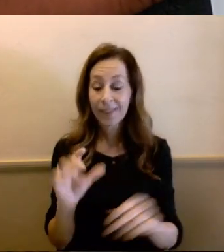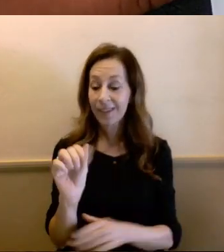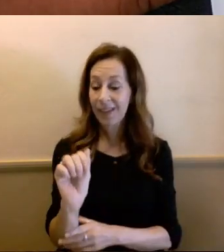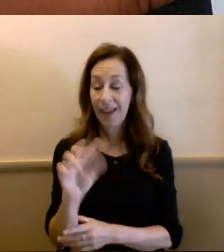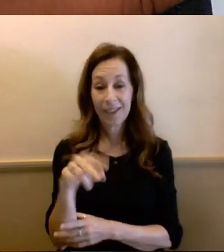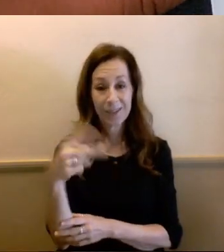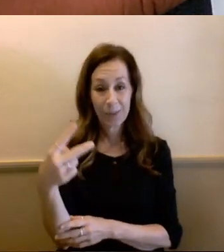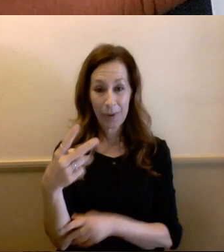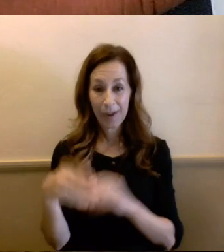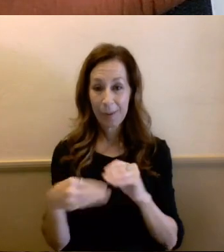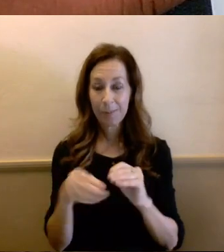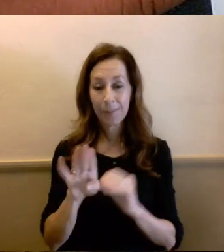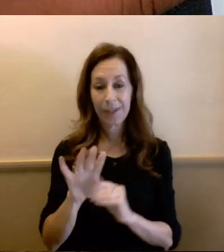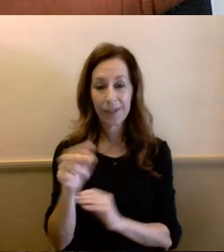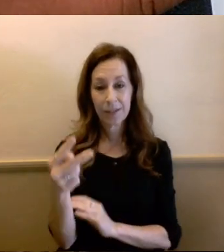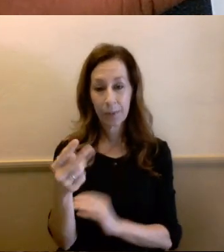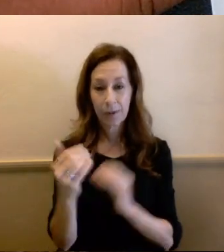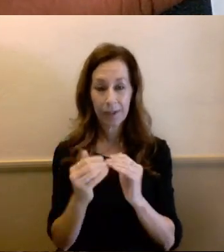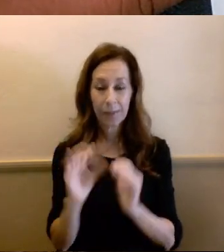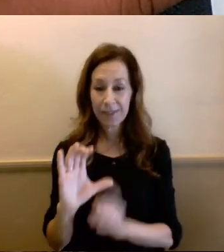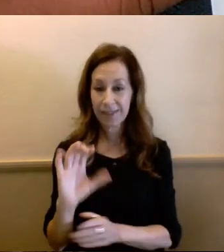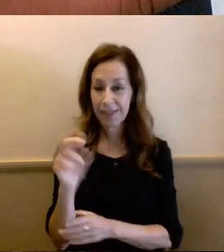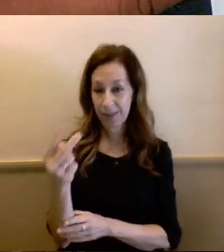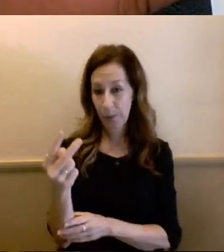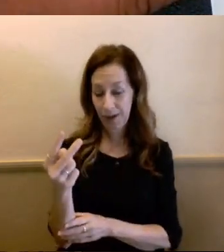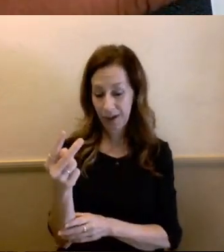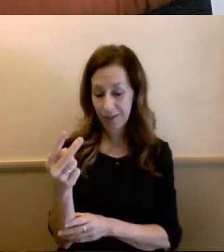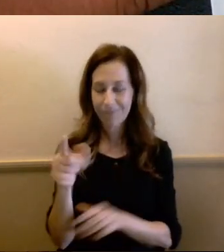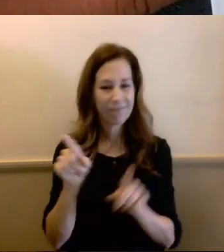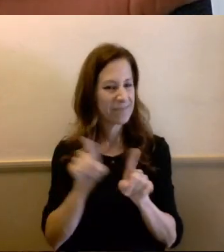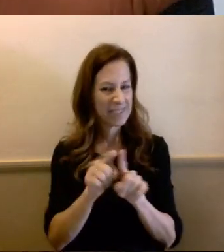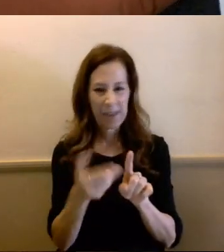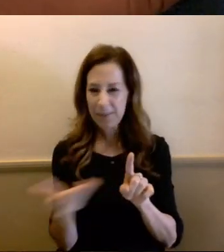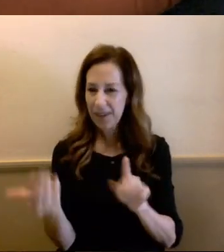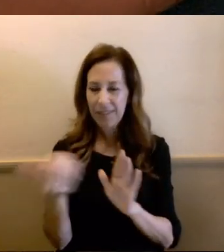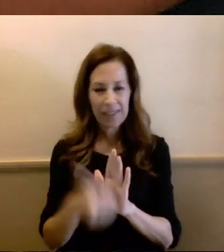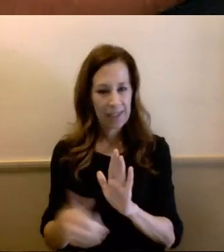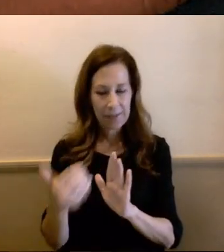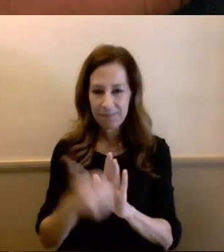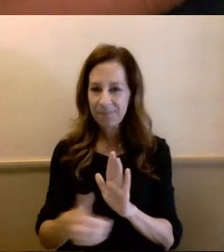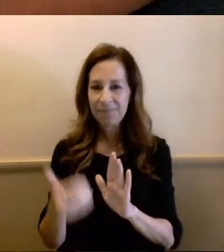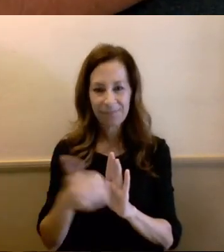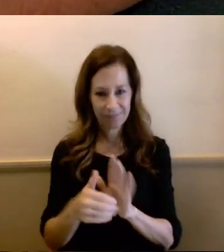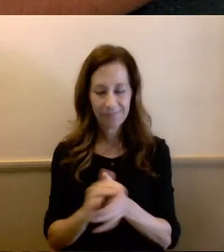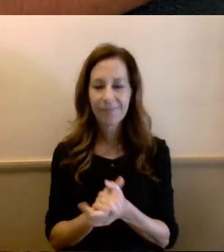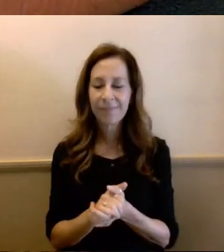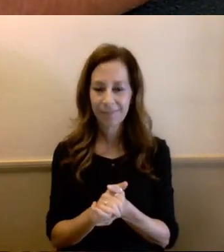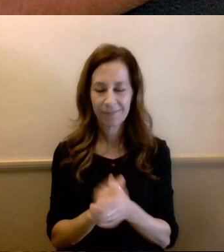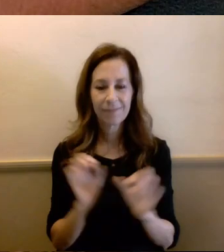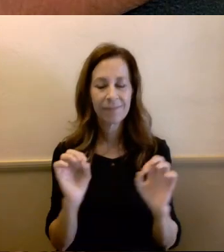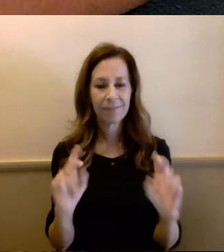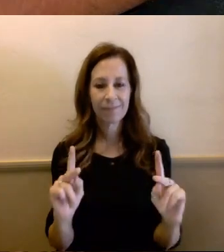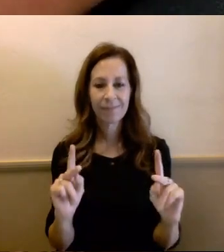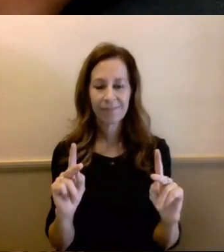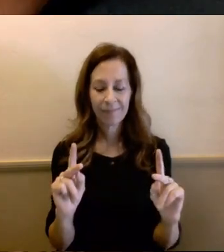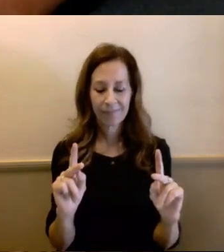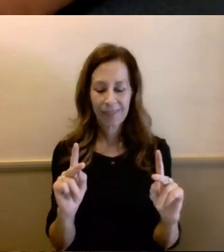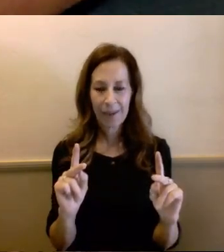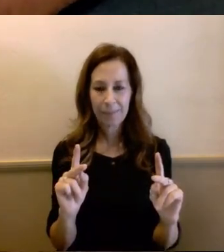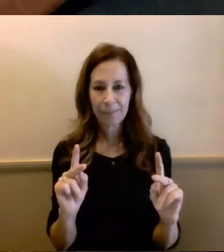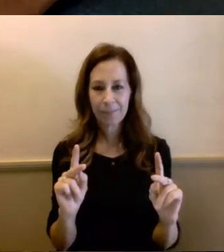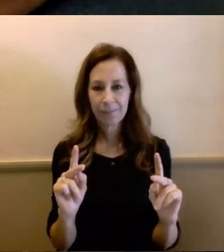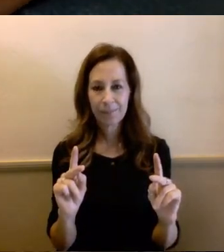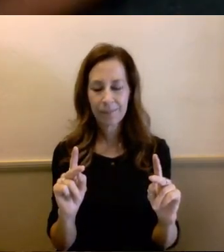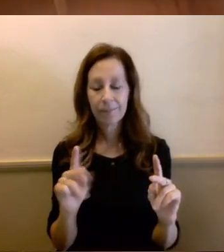Alright, so a squared plus b squared equals c squared. It's the same stuff over and over again. Okay,